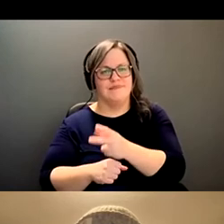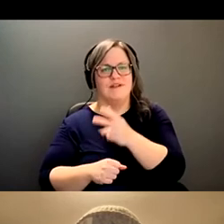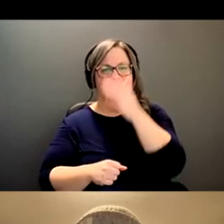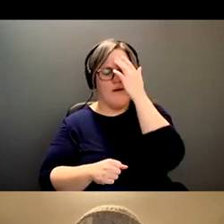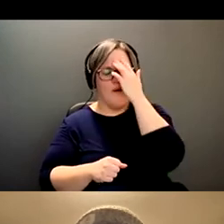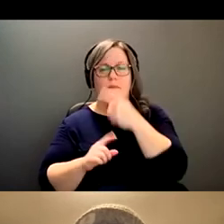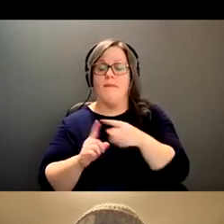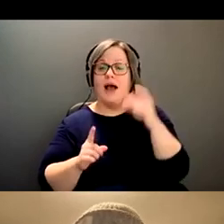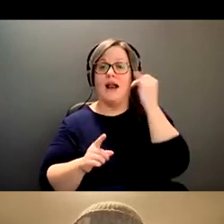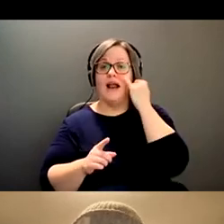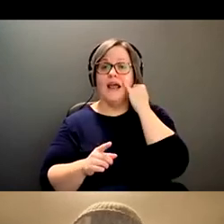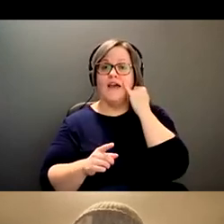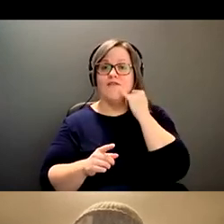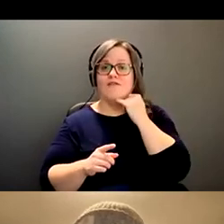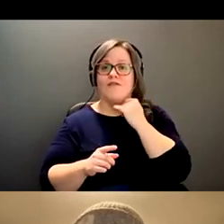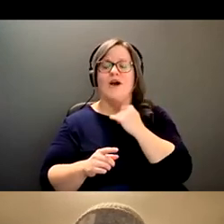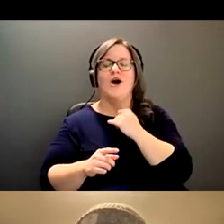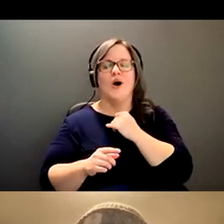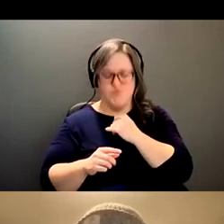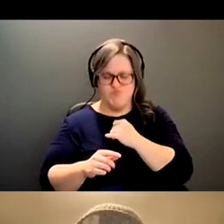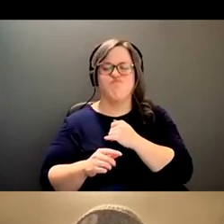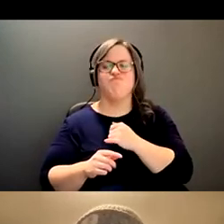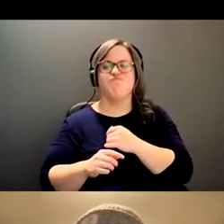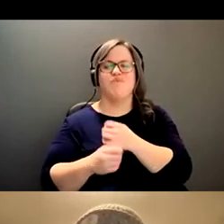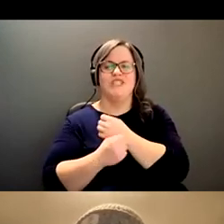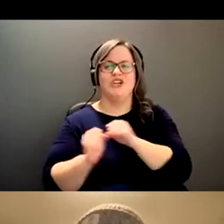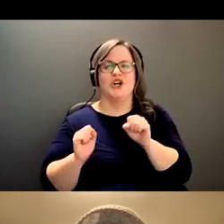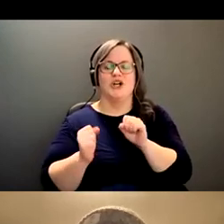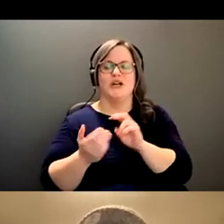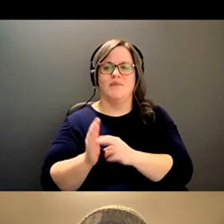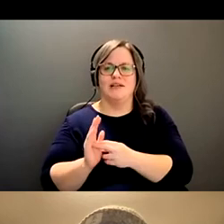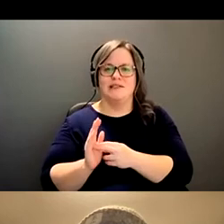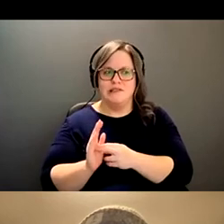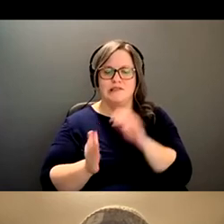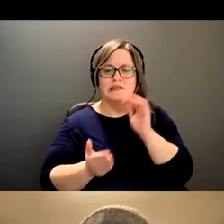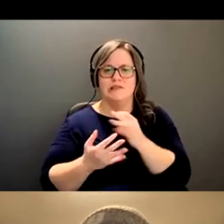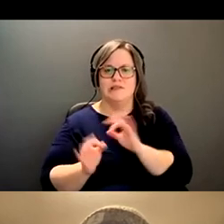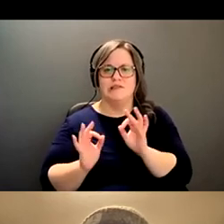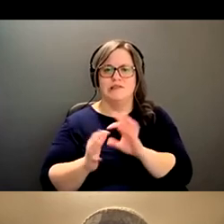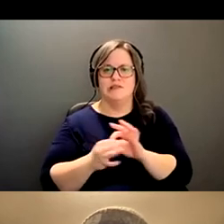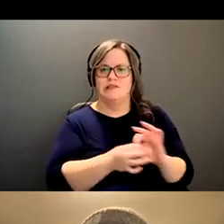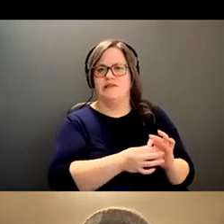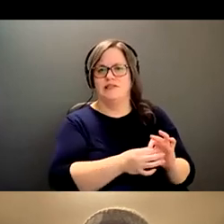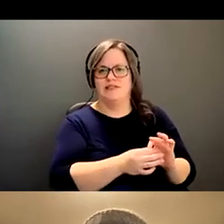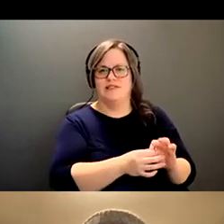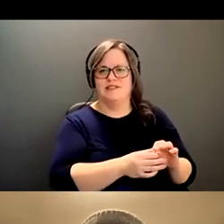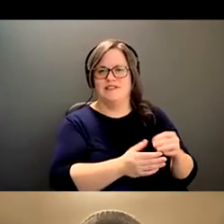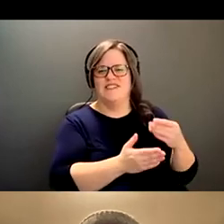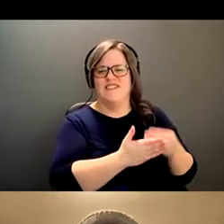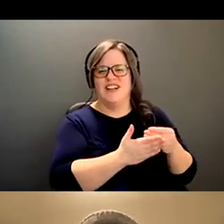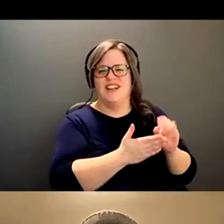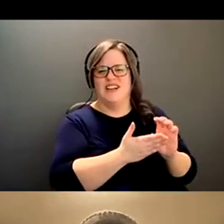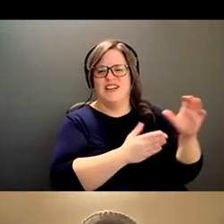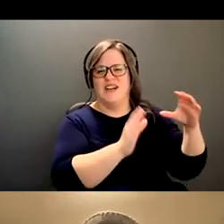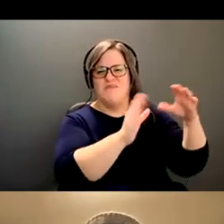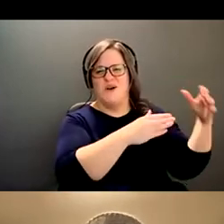we are tied to the rules of these like institutional funding bodies, and also just like the like